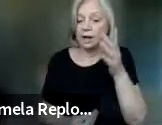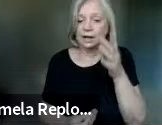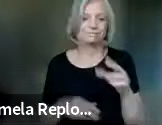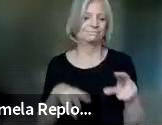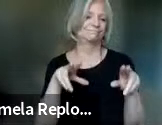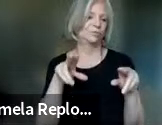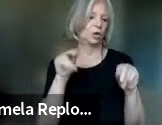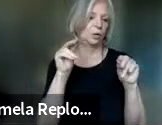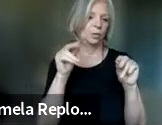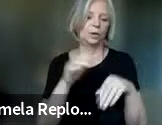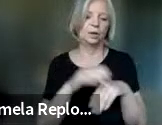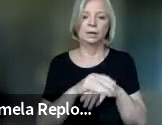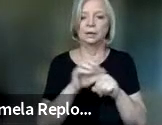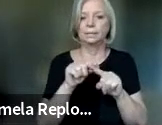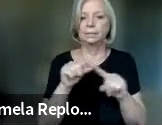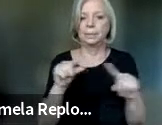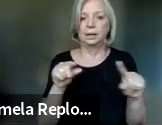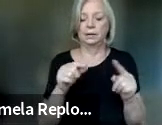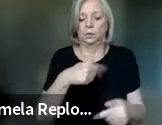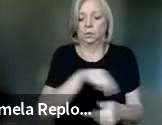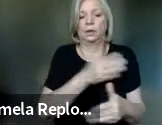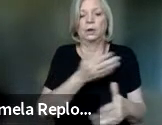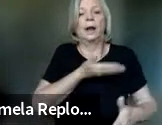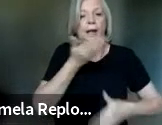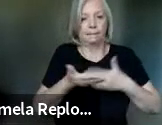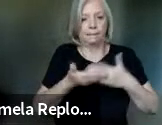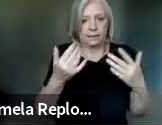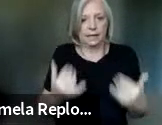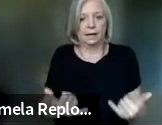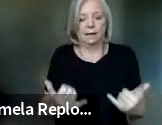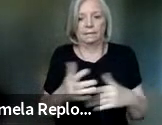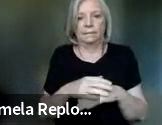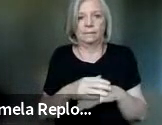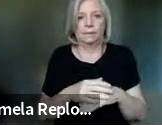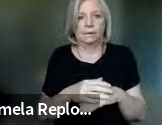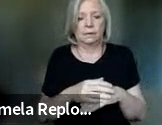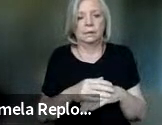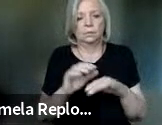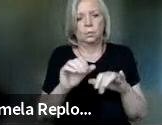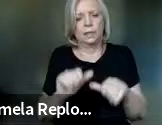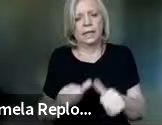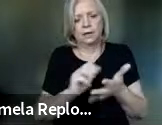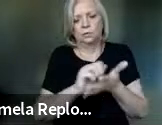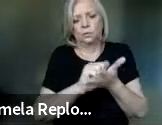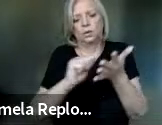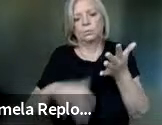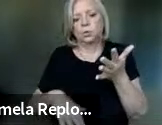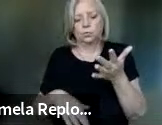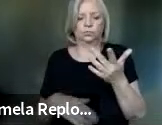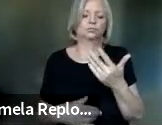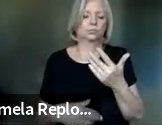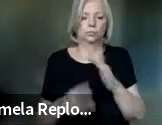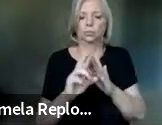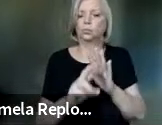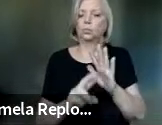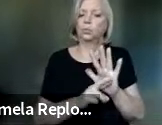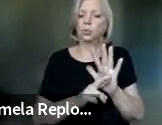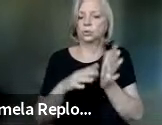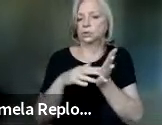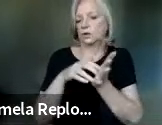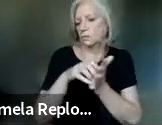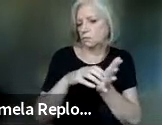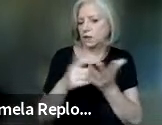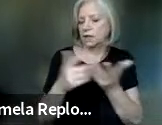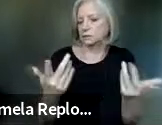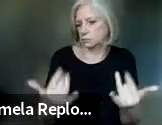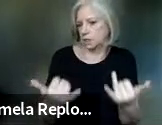be in a place where we can remove many restrictions and reopen some of the remaining things that had